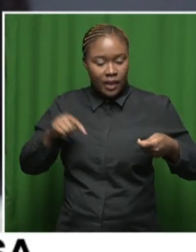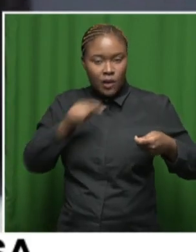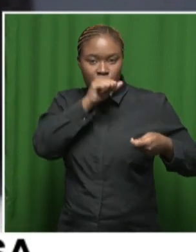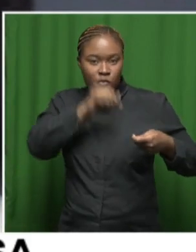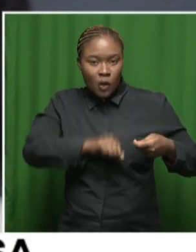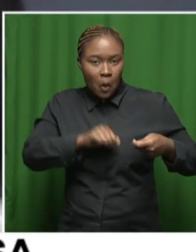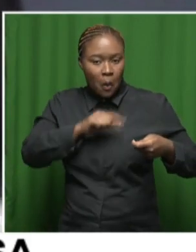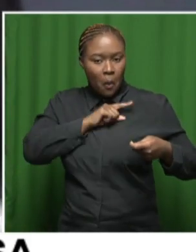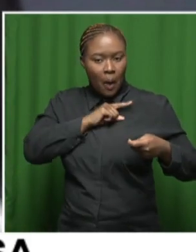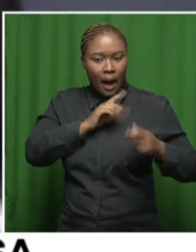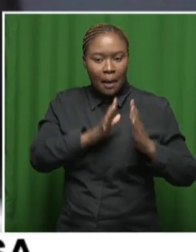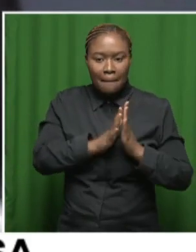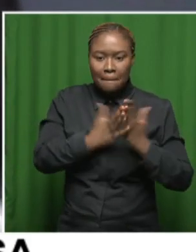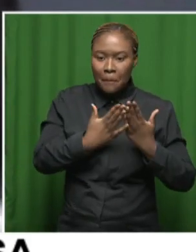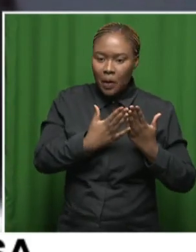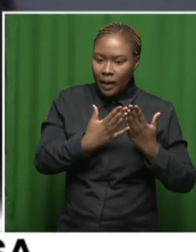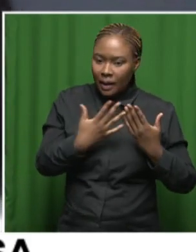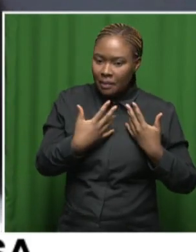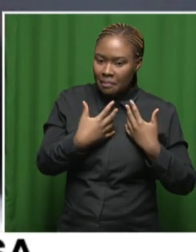whole cookbook about it?